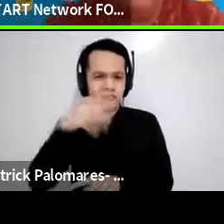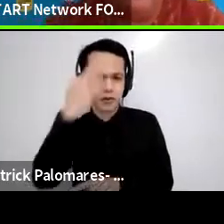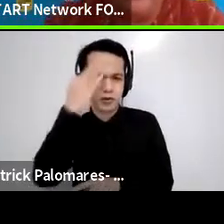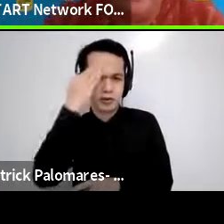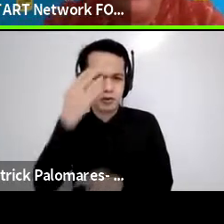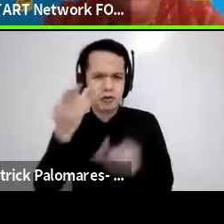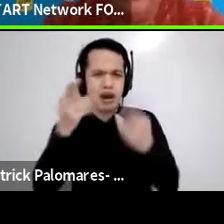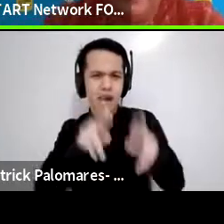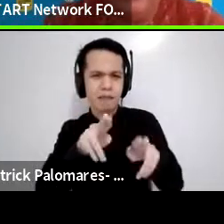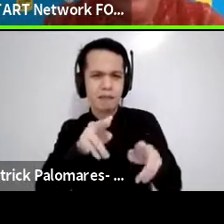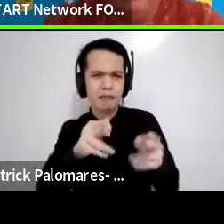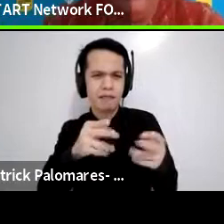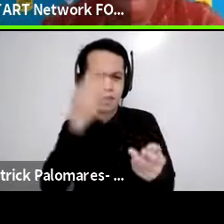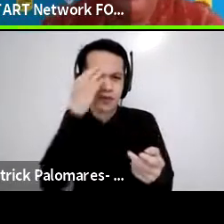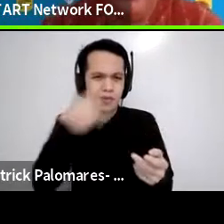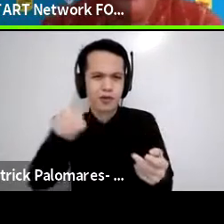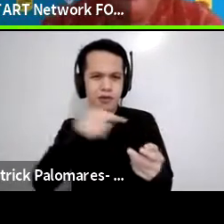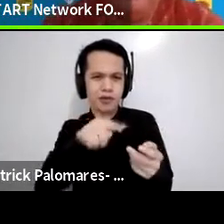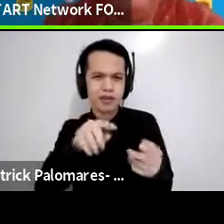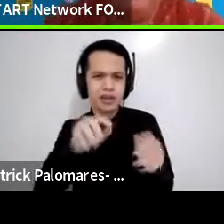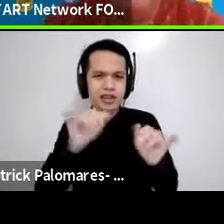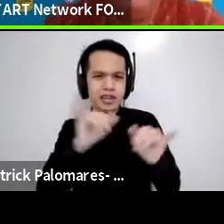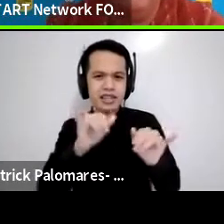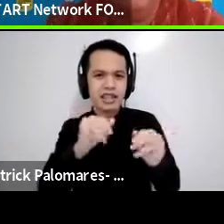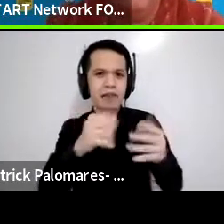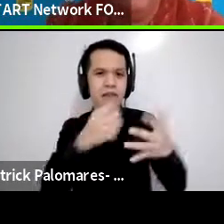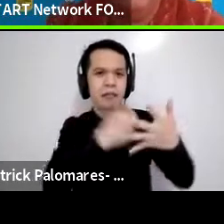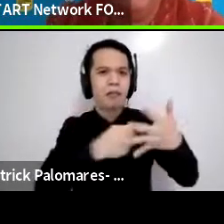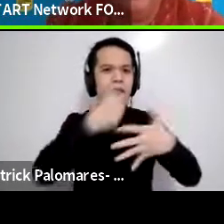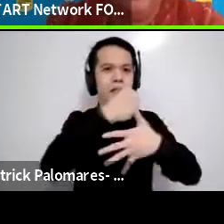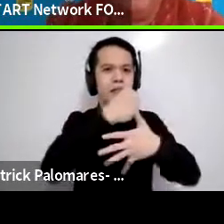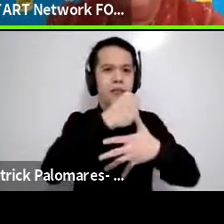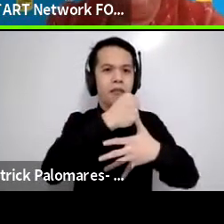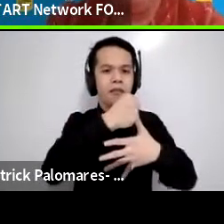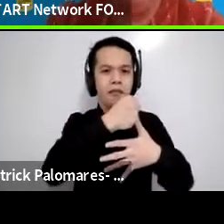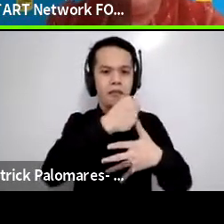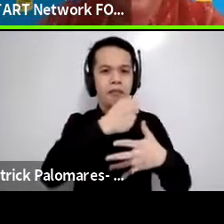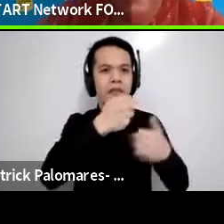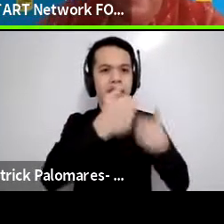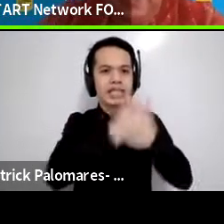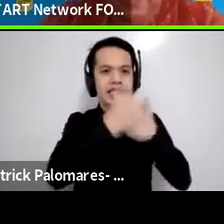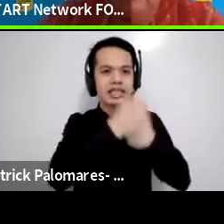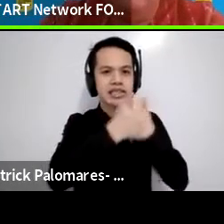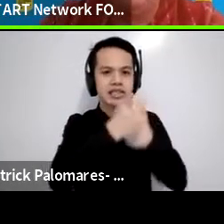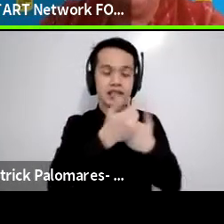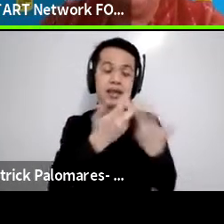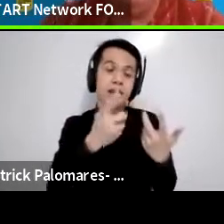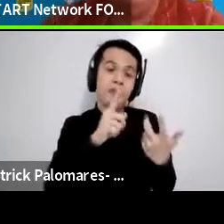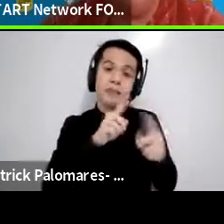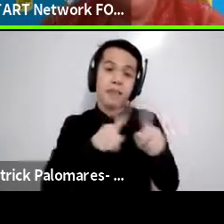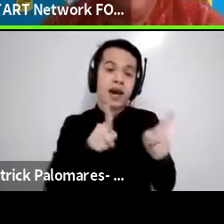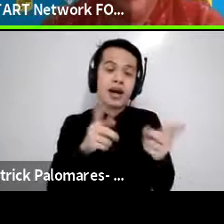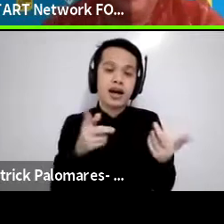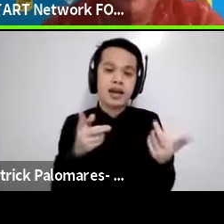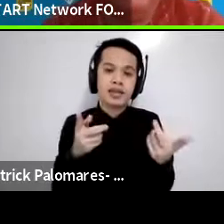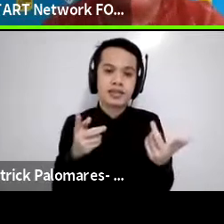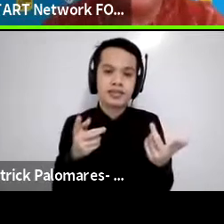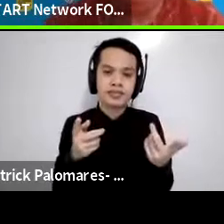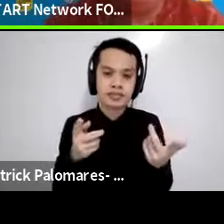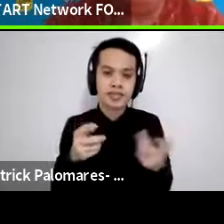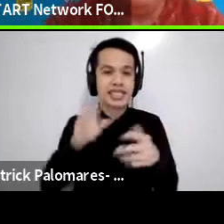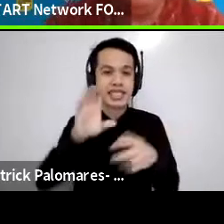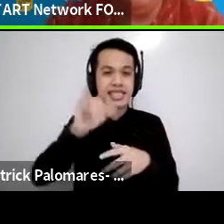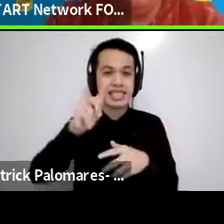happened in Iloilo City and how it was placed on top of the ECQ list, you know. But technically, when the city